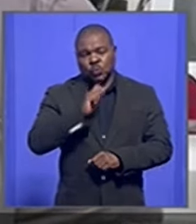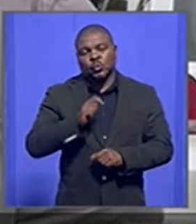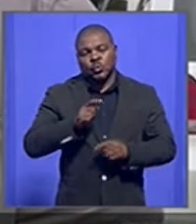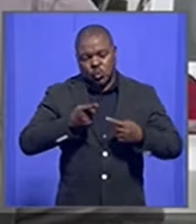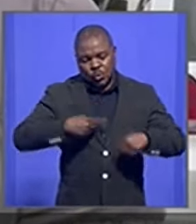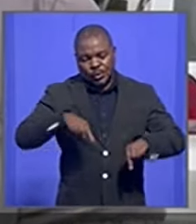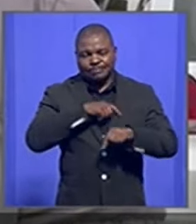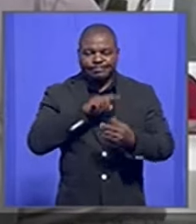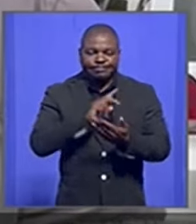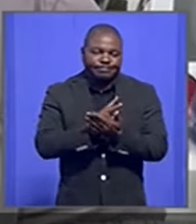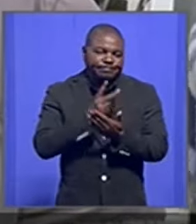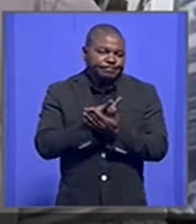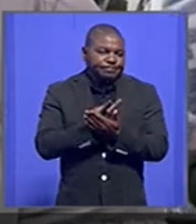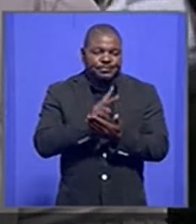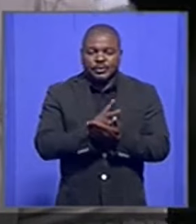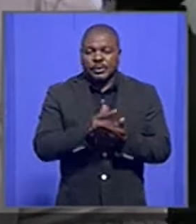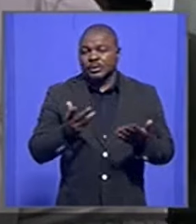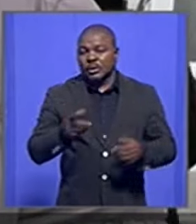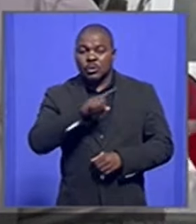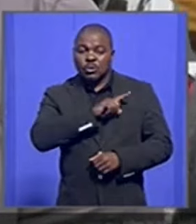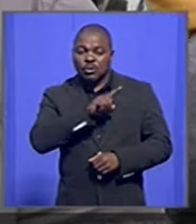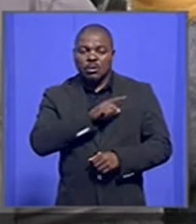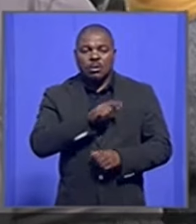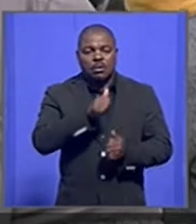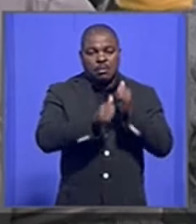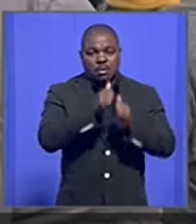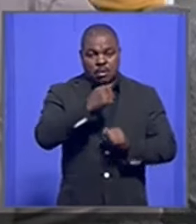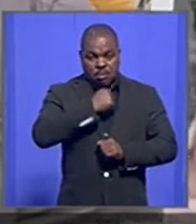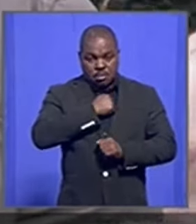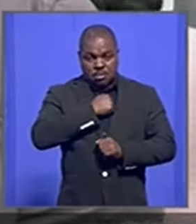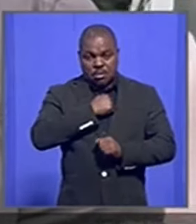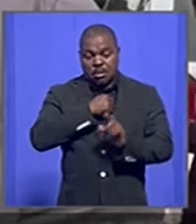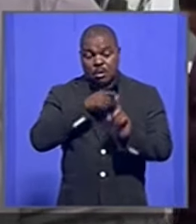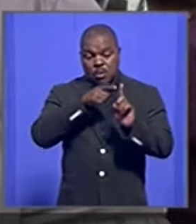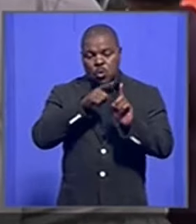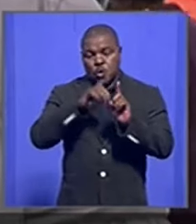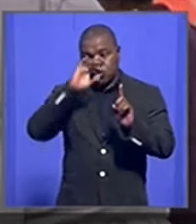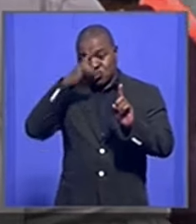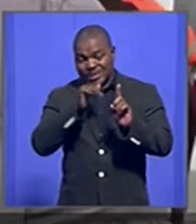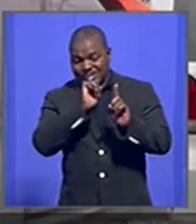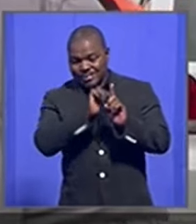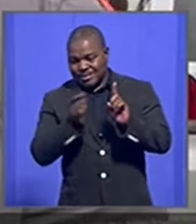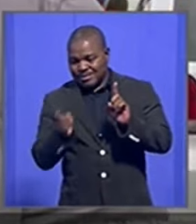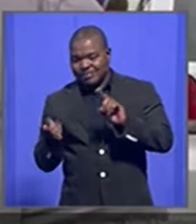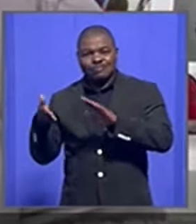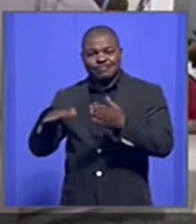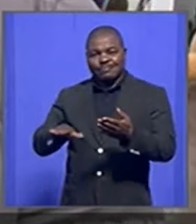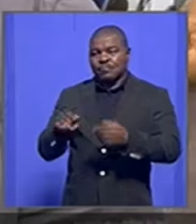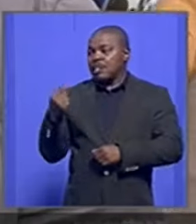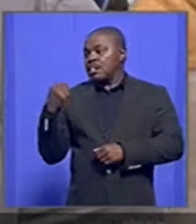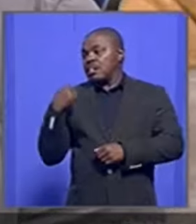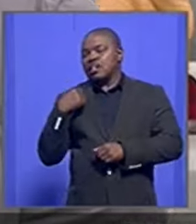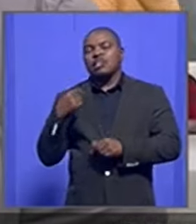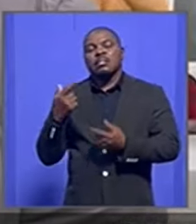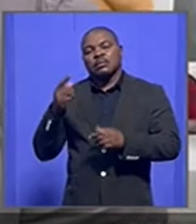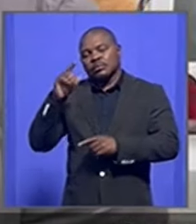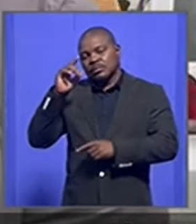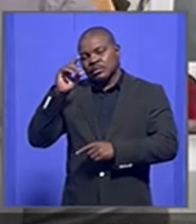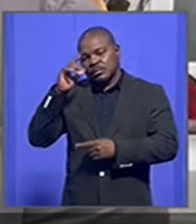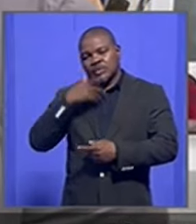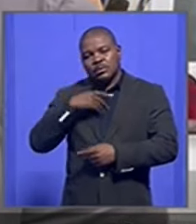us. Because my brother's actually lost his daughter now, recently lost his son, now in